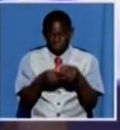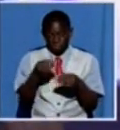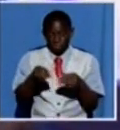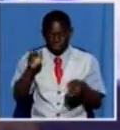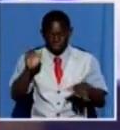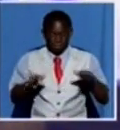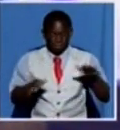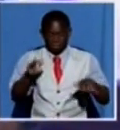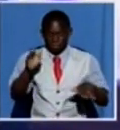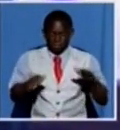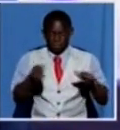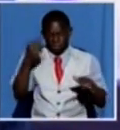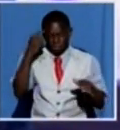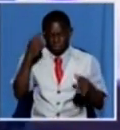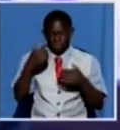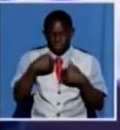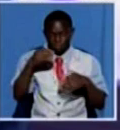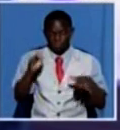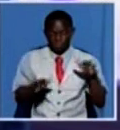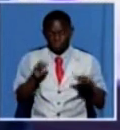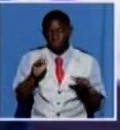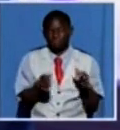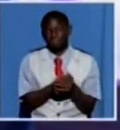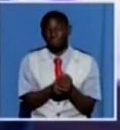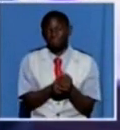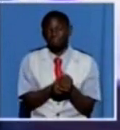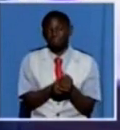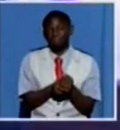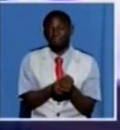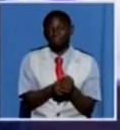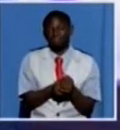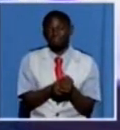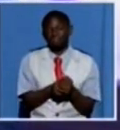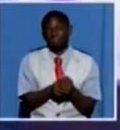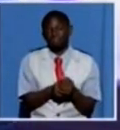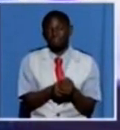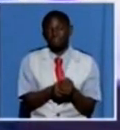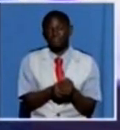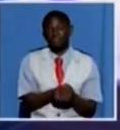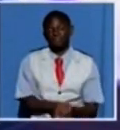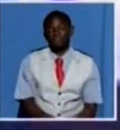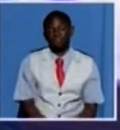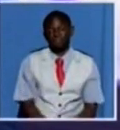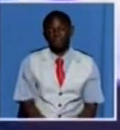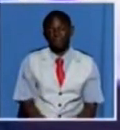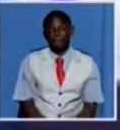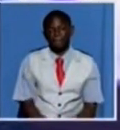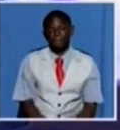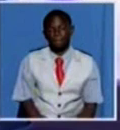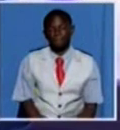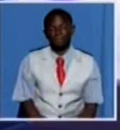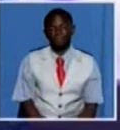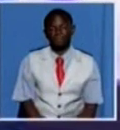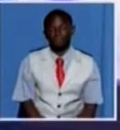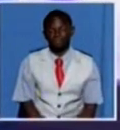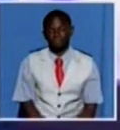are small who would want to start, and also you need to support those that have already started. So it is an equation we need to deal with, balancing